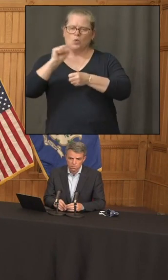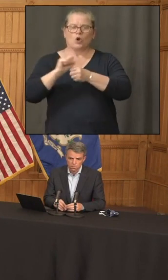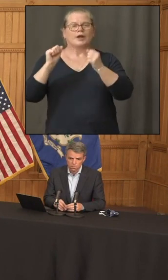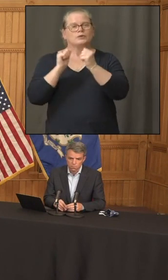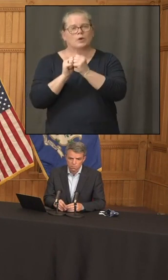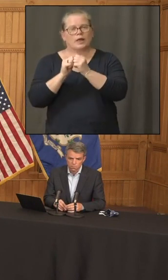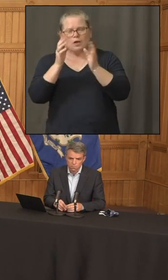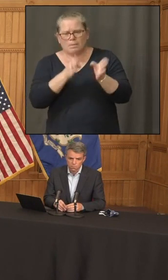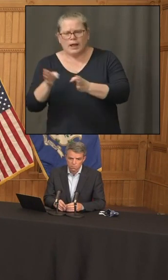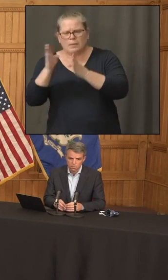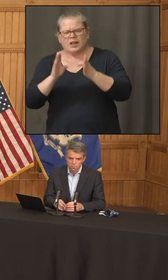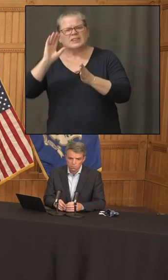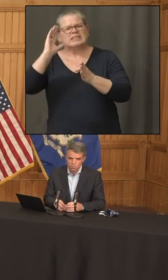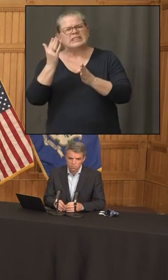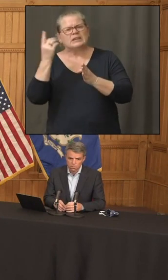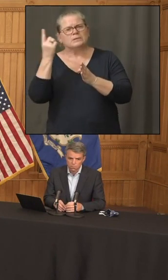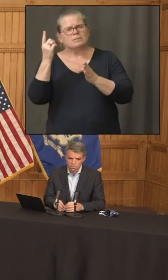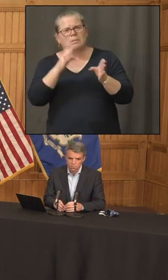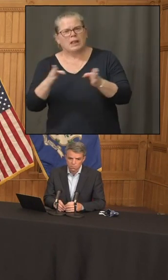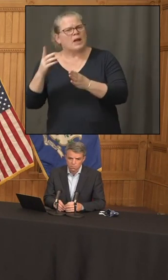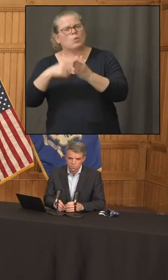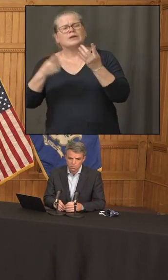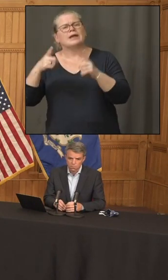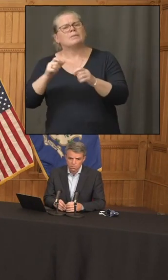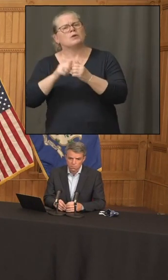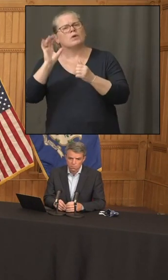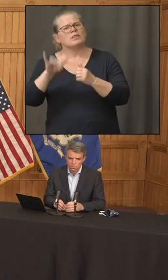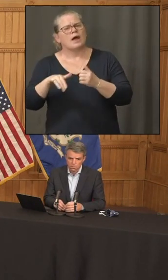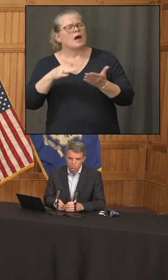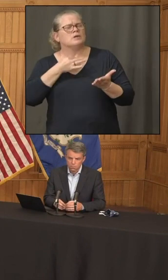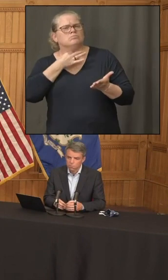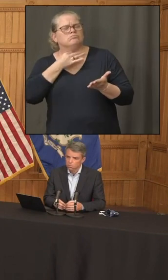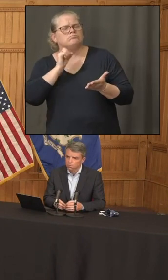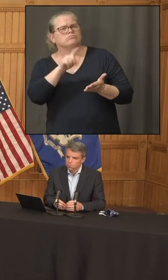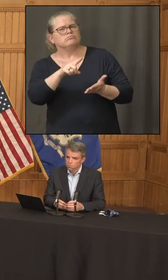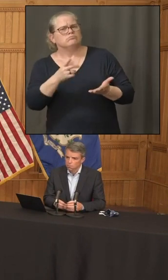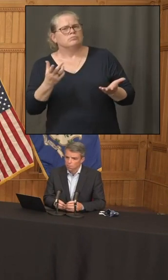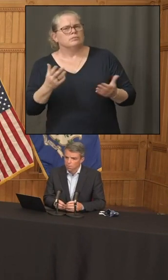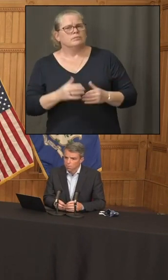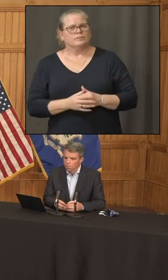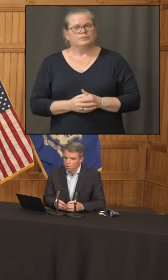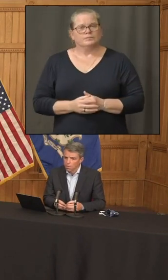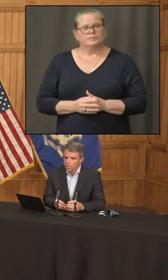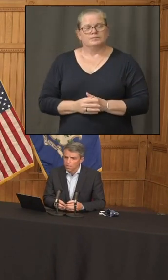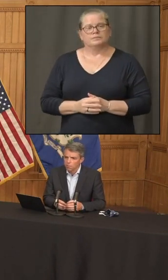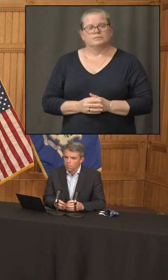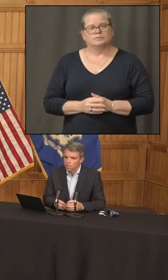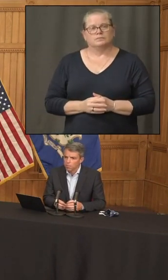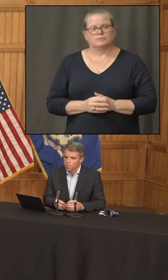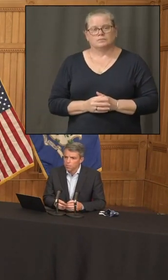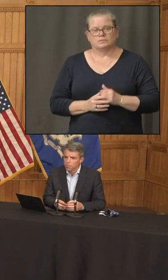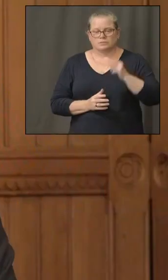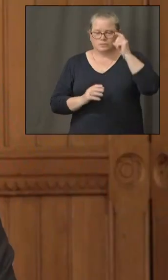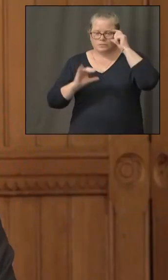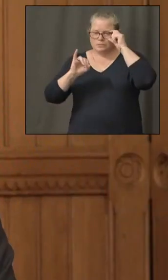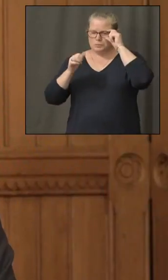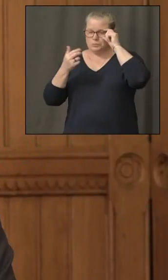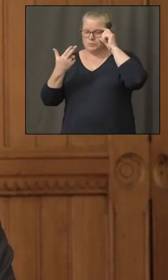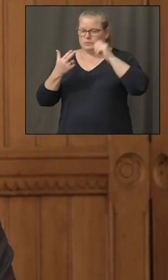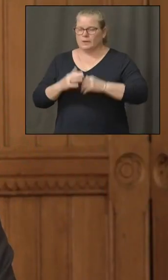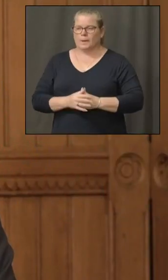some sort of plan. I'm not quite sure what's happening there. You know that? Yeah, I'm not quite